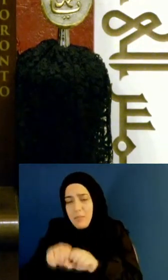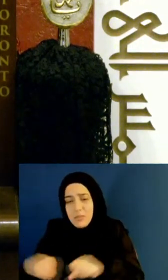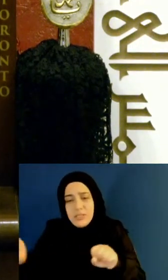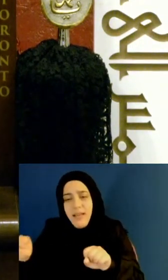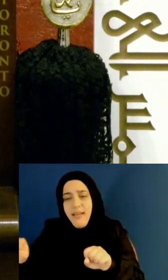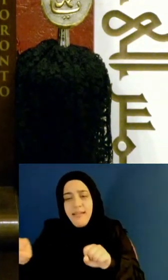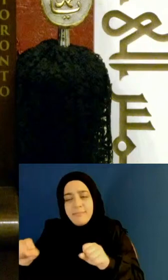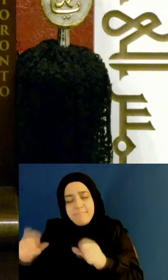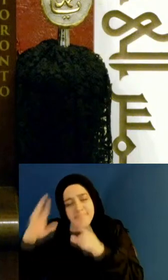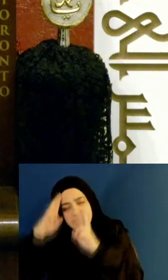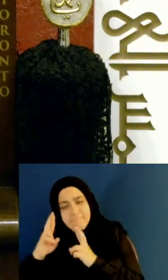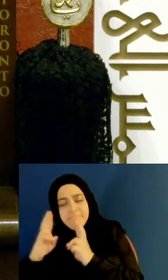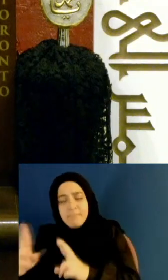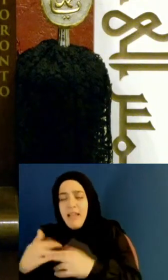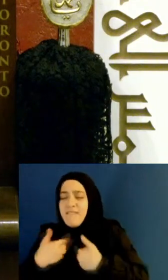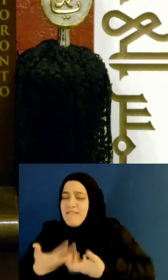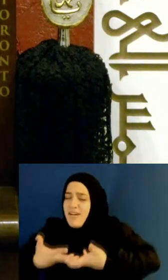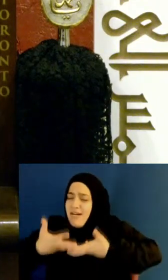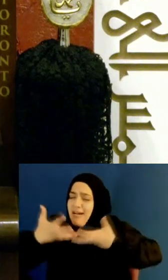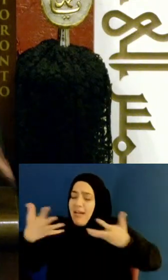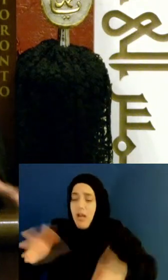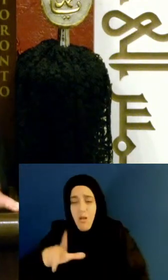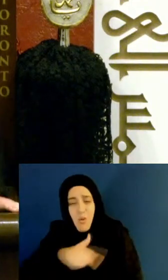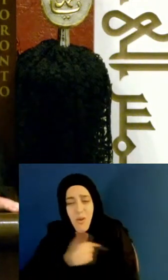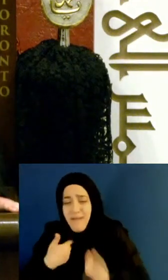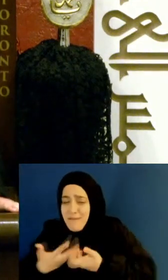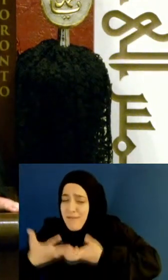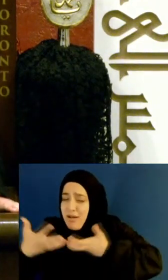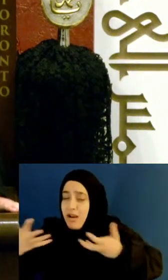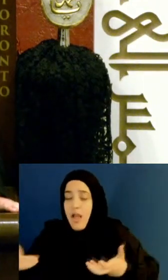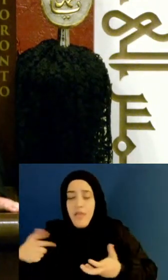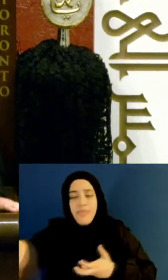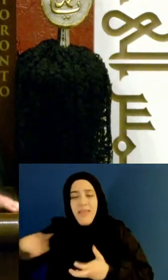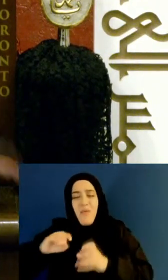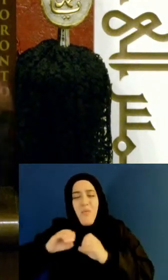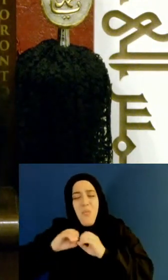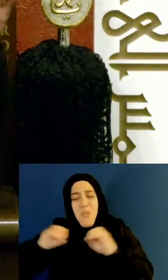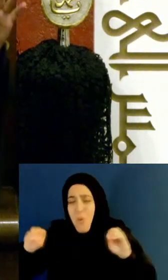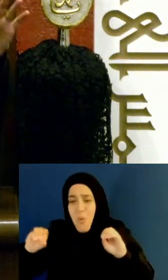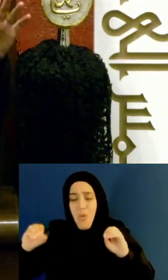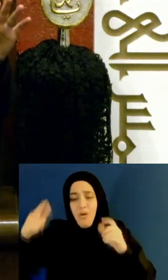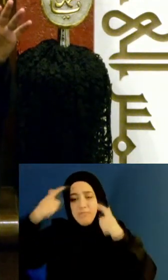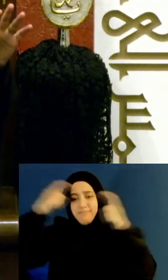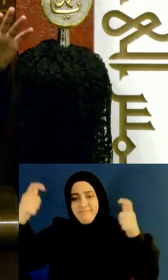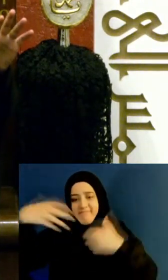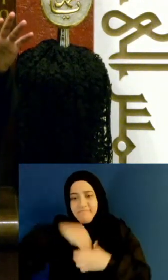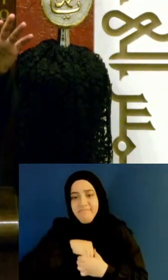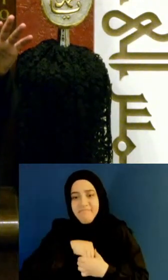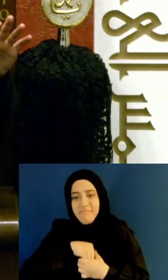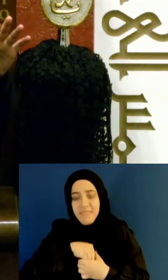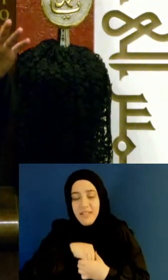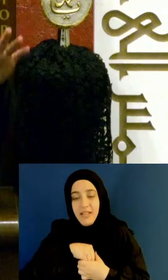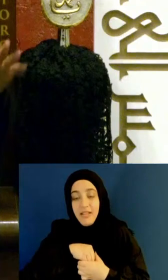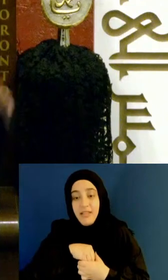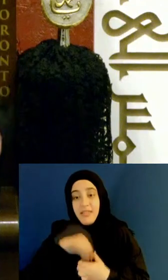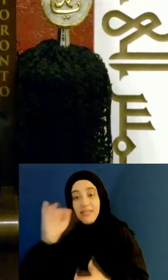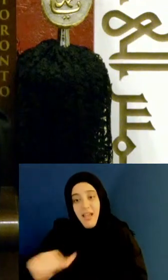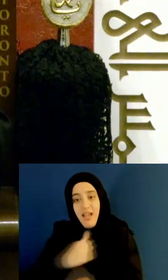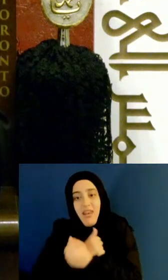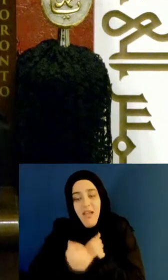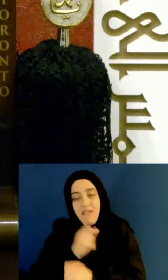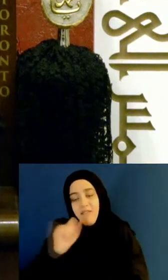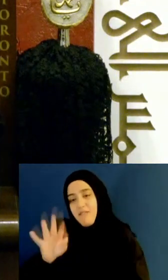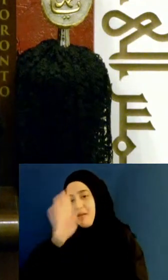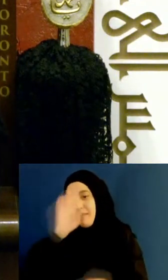of ego or superiority complex within them. It's the love of Imam al-Hussein. When it fills